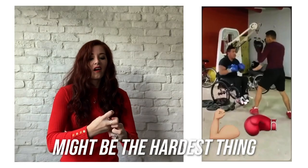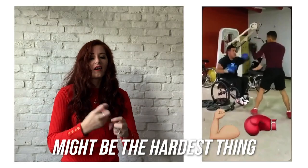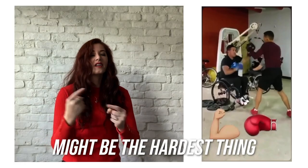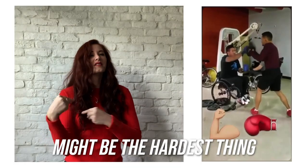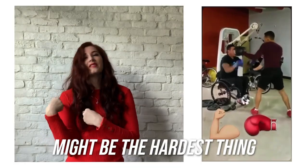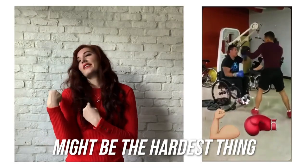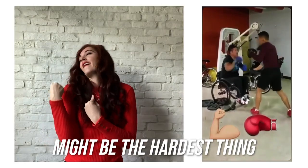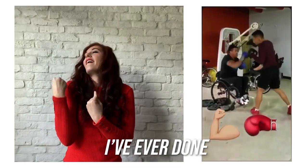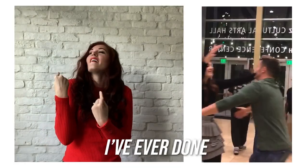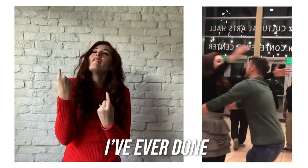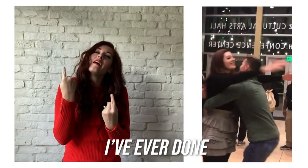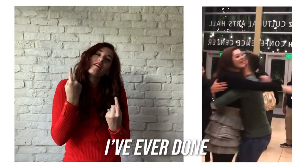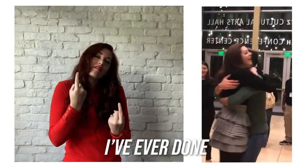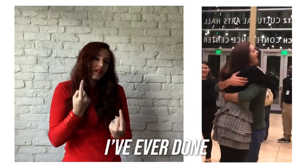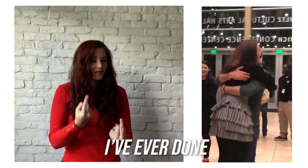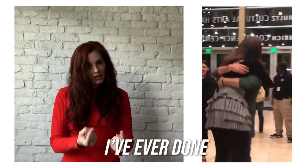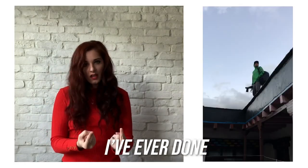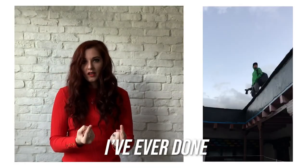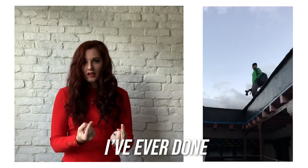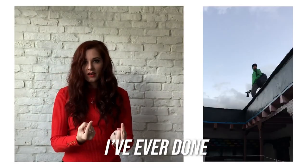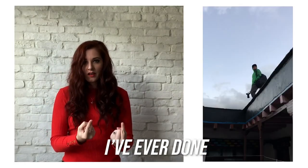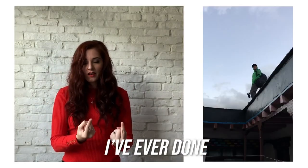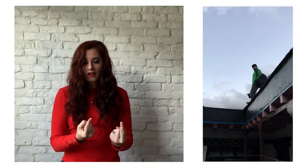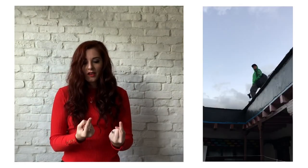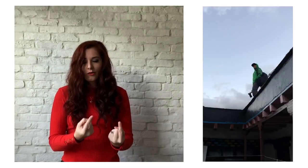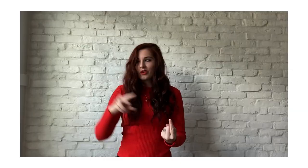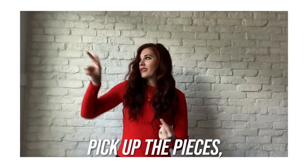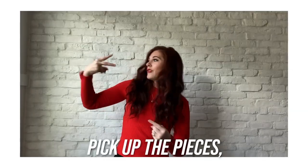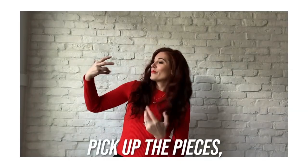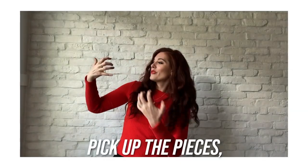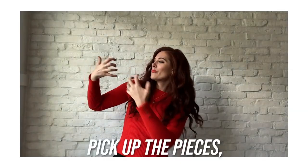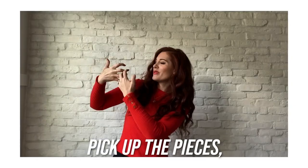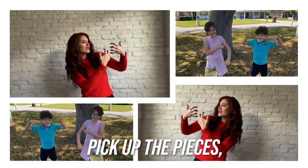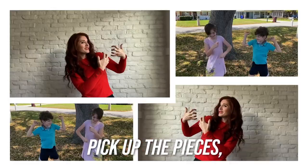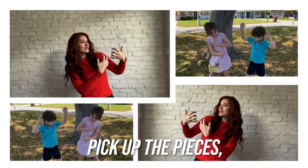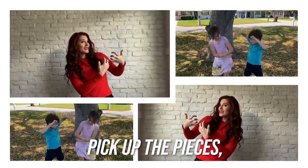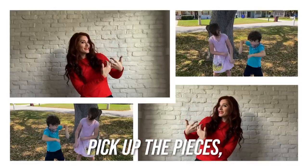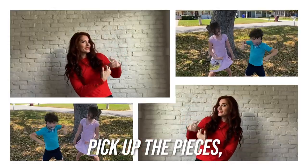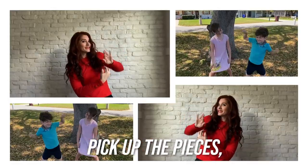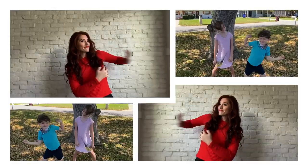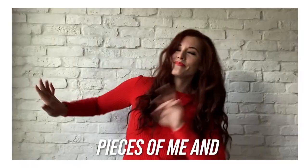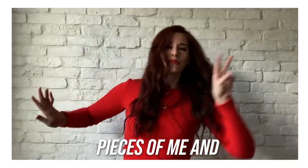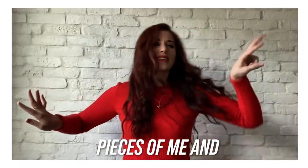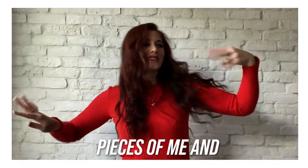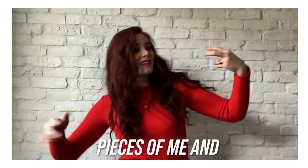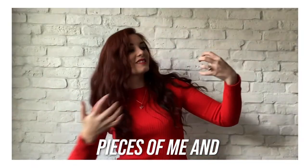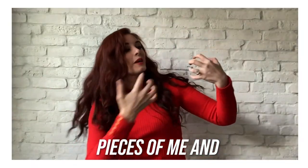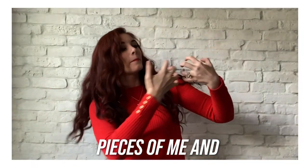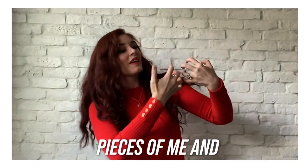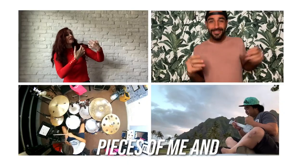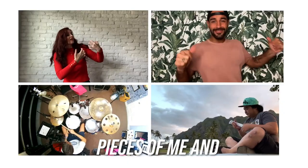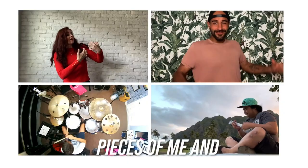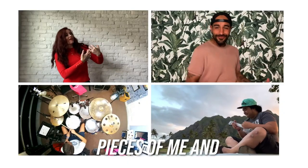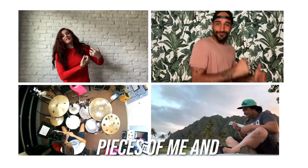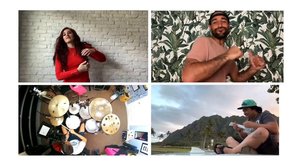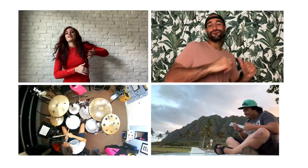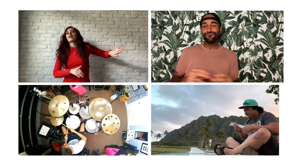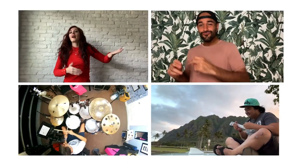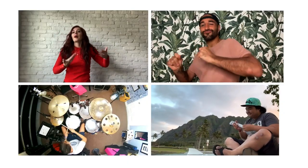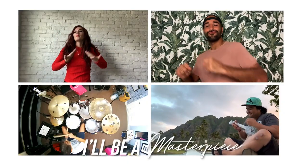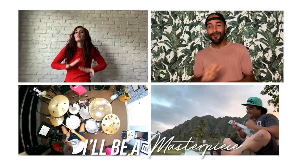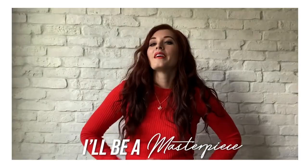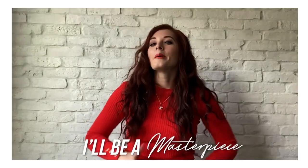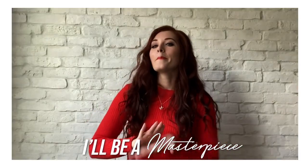the hardest thing I've ever done. Pick up the pieces, pieces of me,